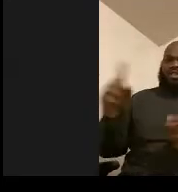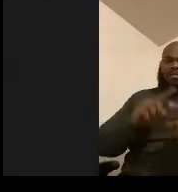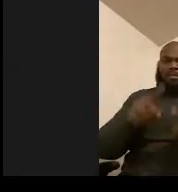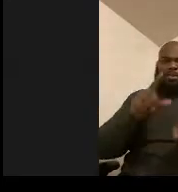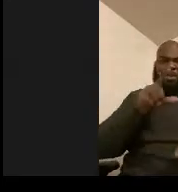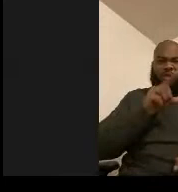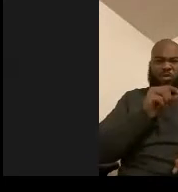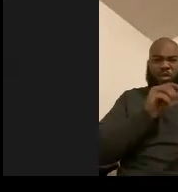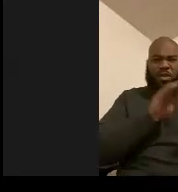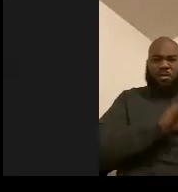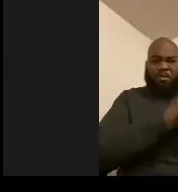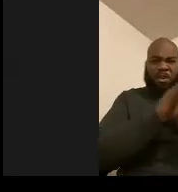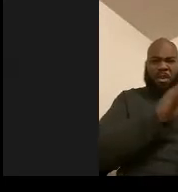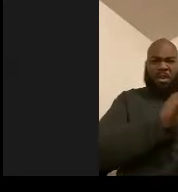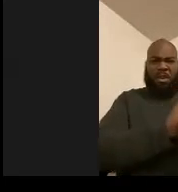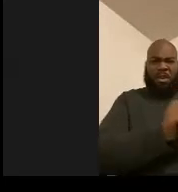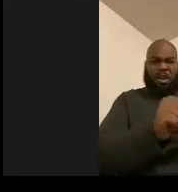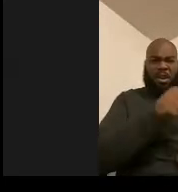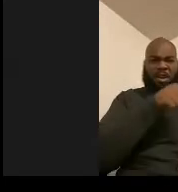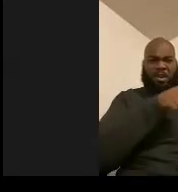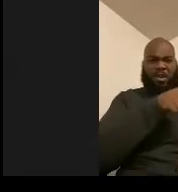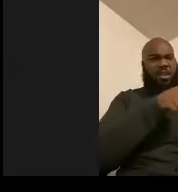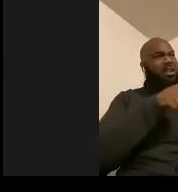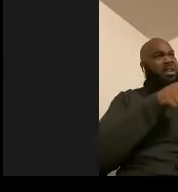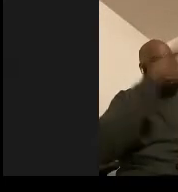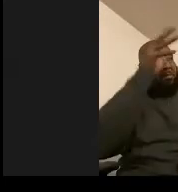own 2 feet. Next slide, please.